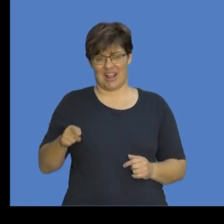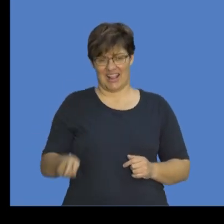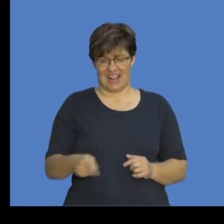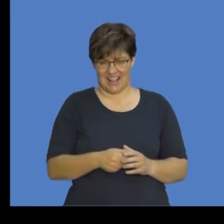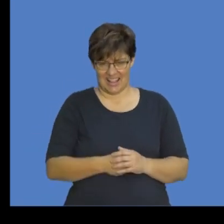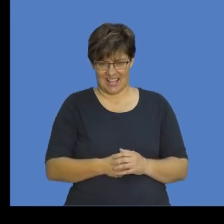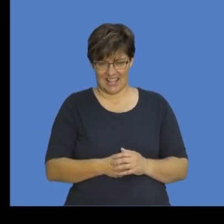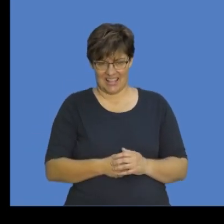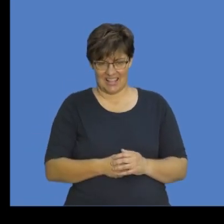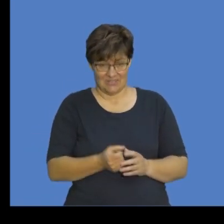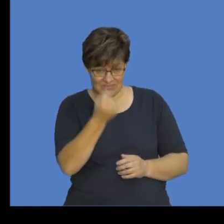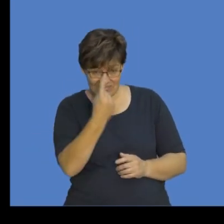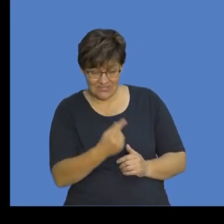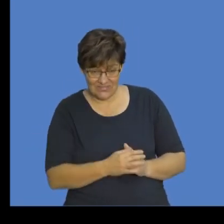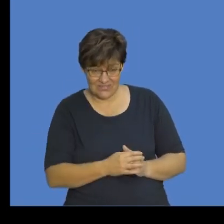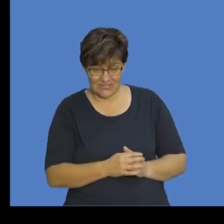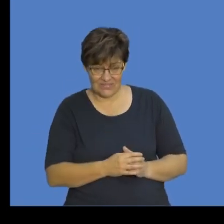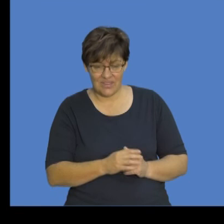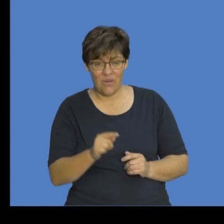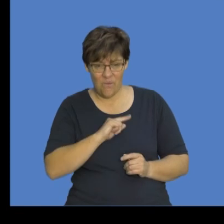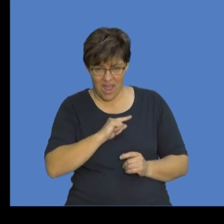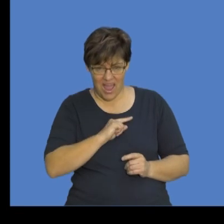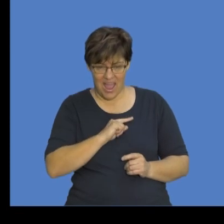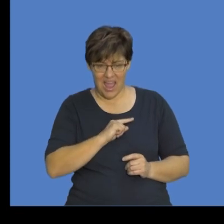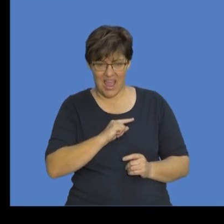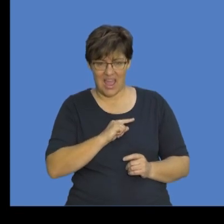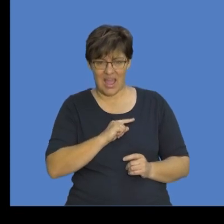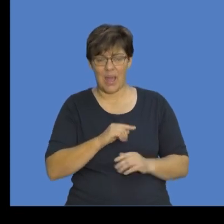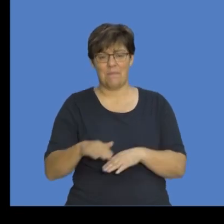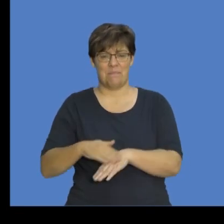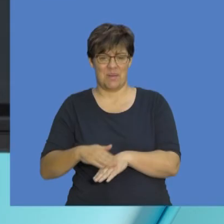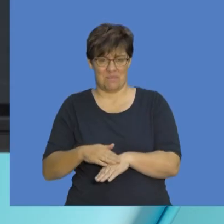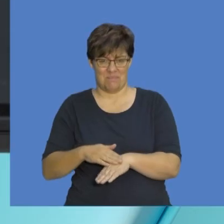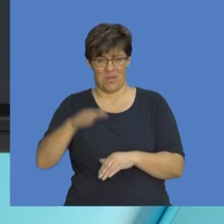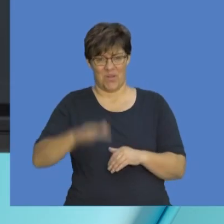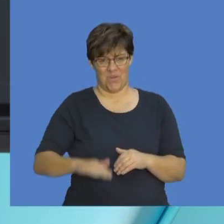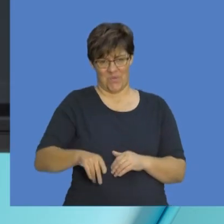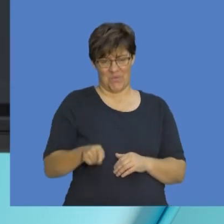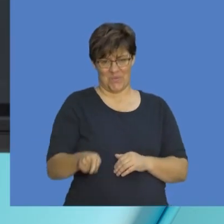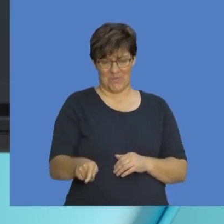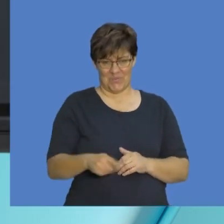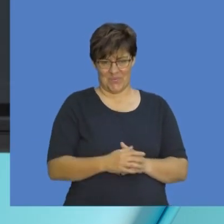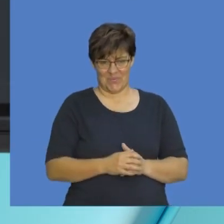is a girl. Are we together? Because go the slowest minimum.